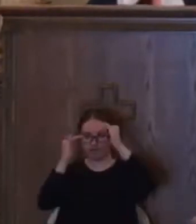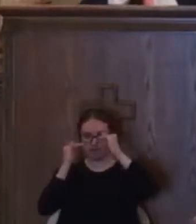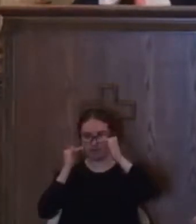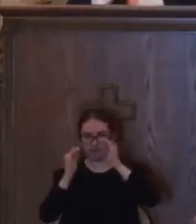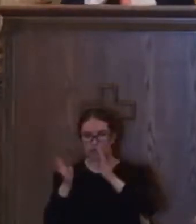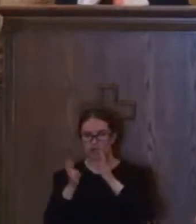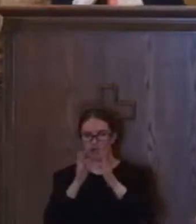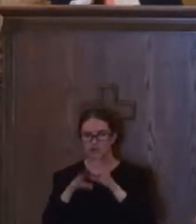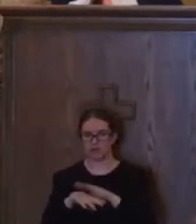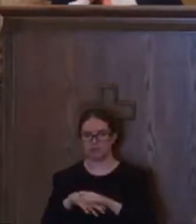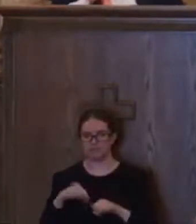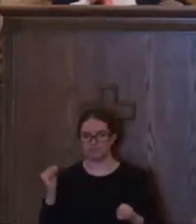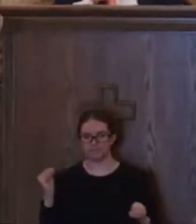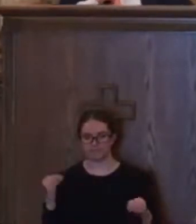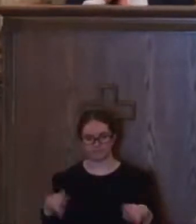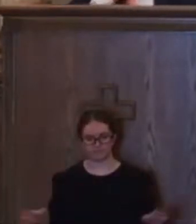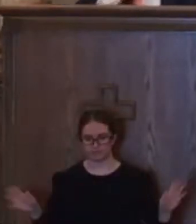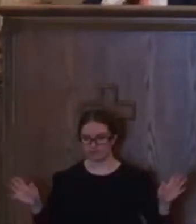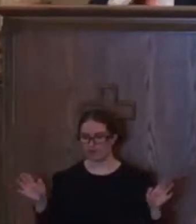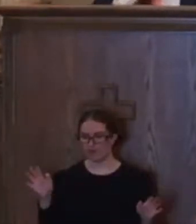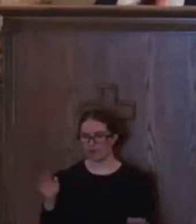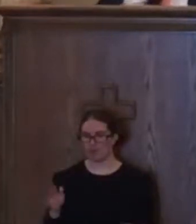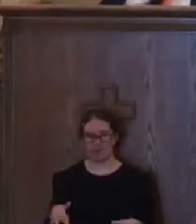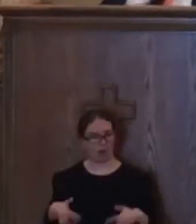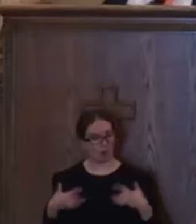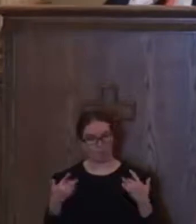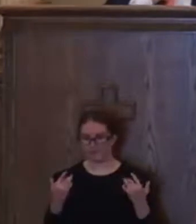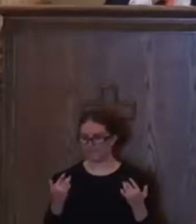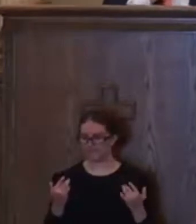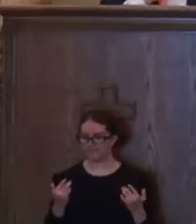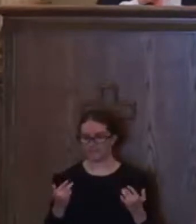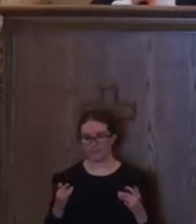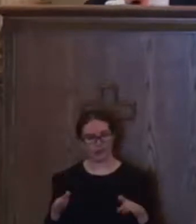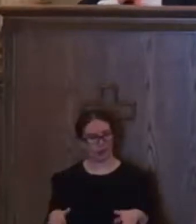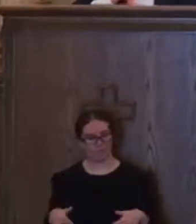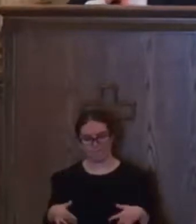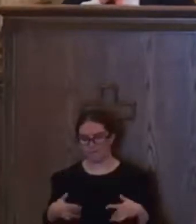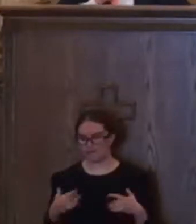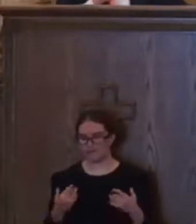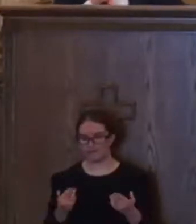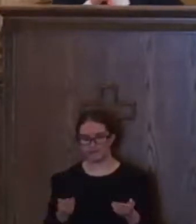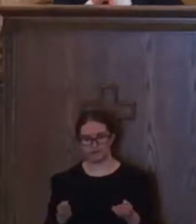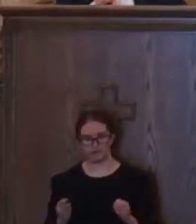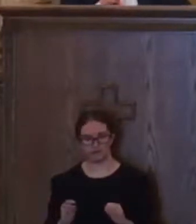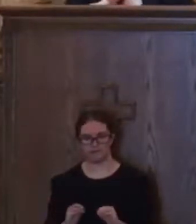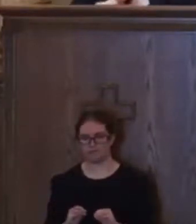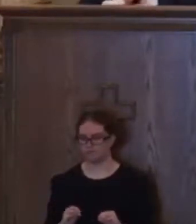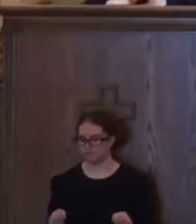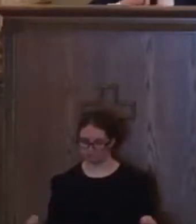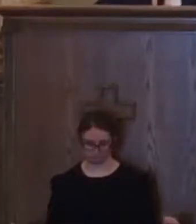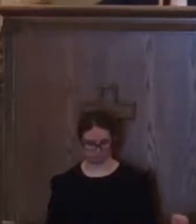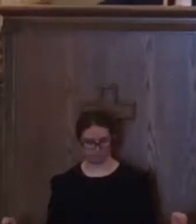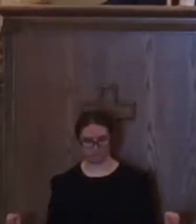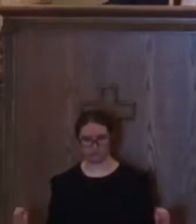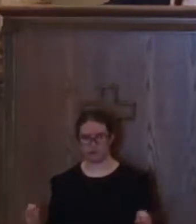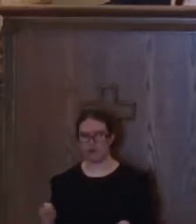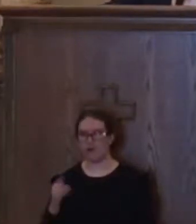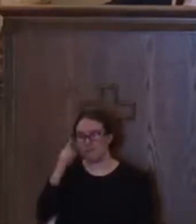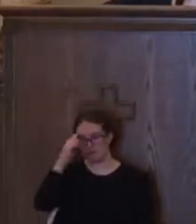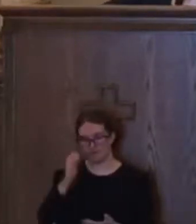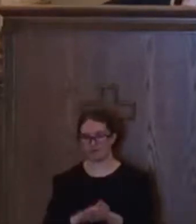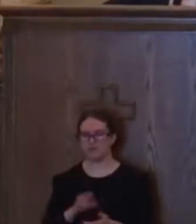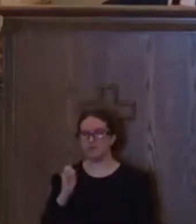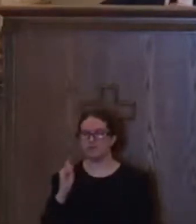talk him out of it. You know, I don't feel that. I don't feel that he's done anything. But I'm believing that he's going to be